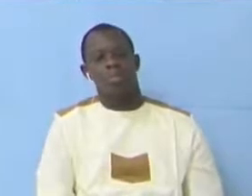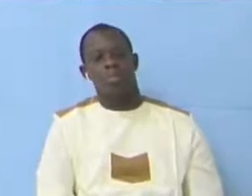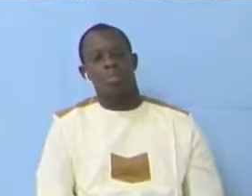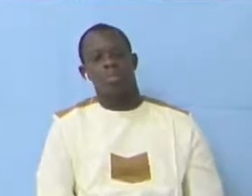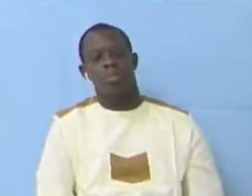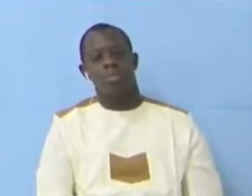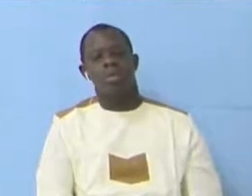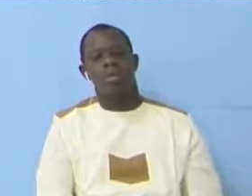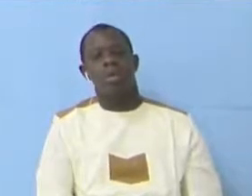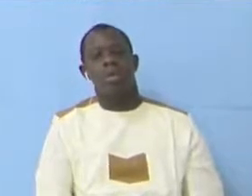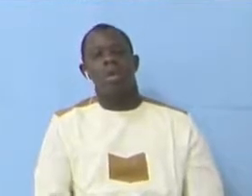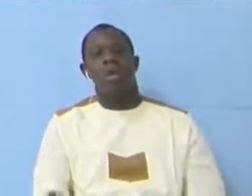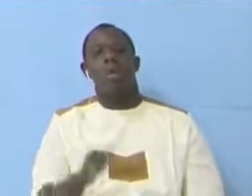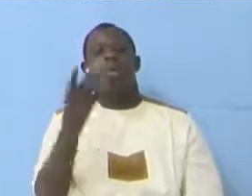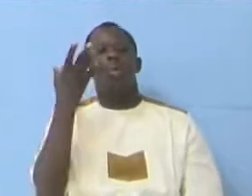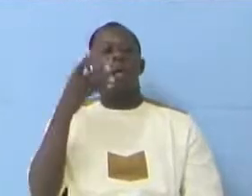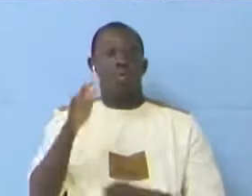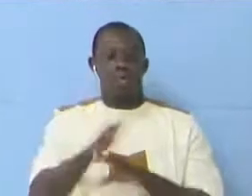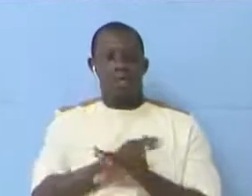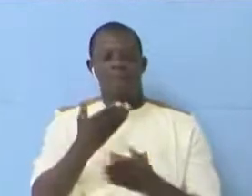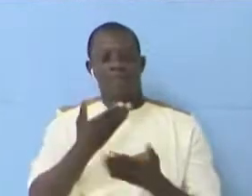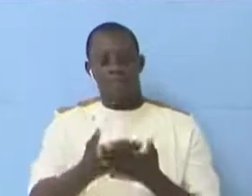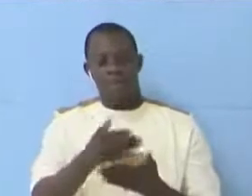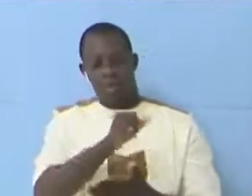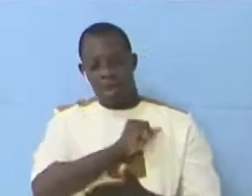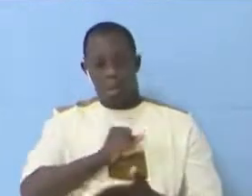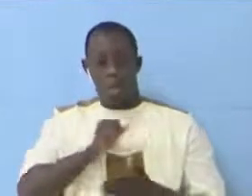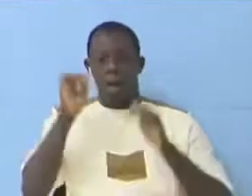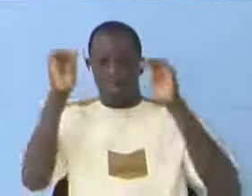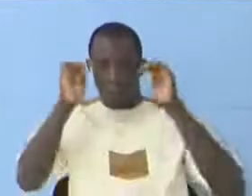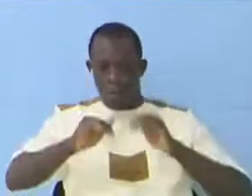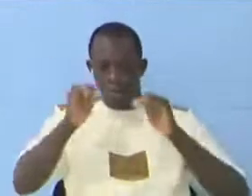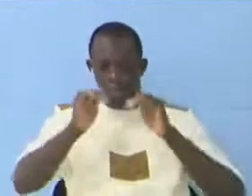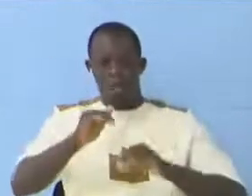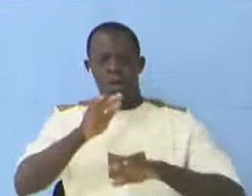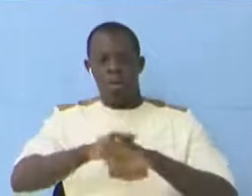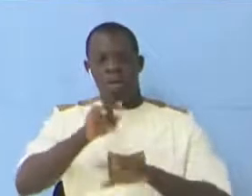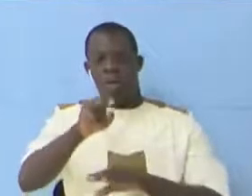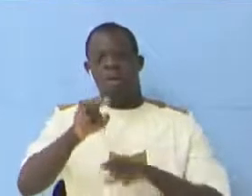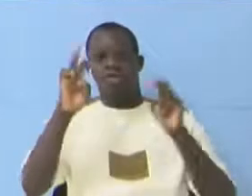when we concluded our proceedings on that theme,